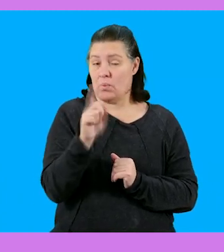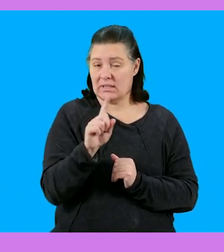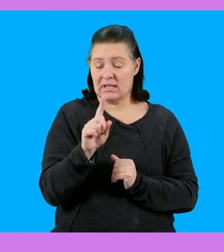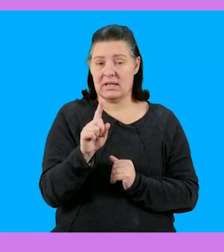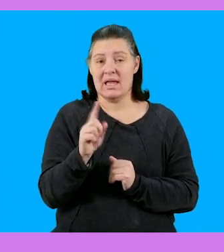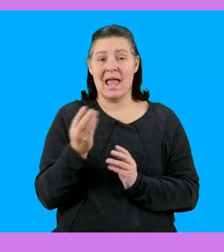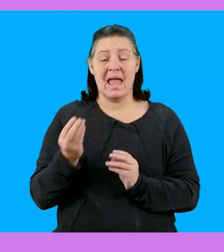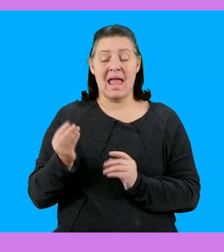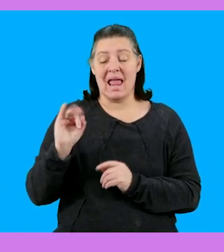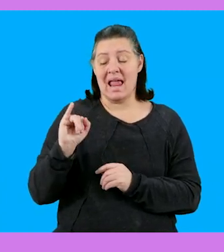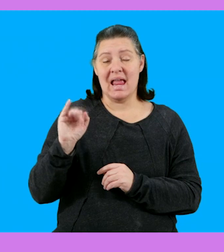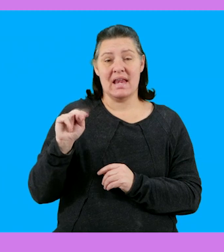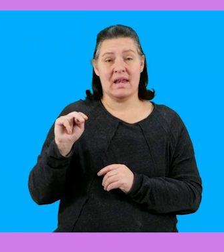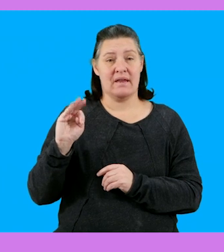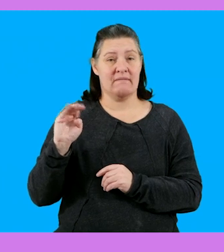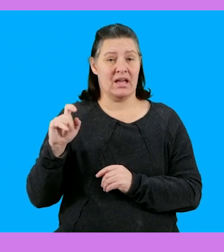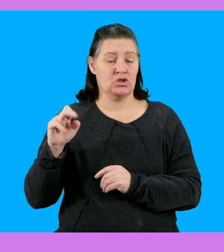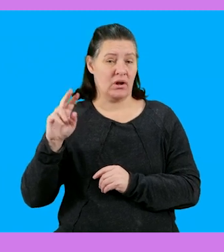rate,